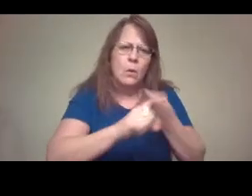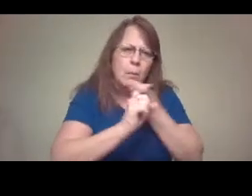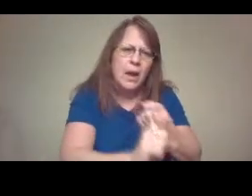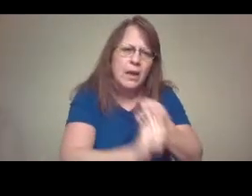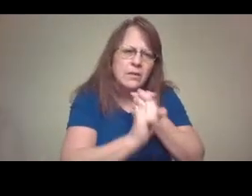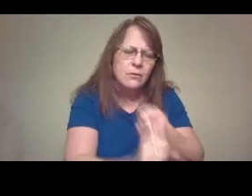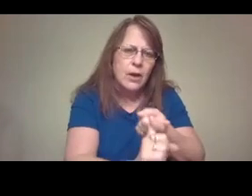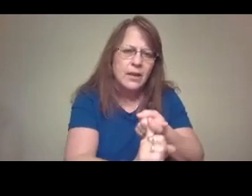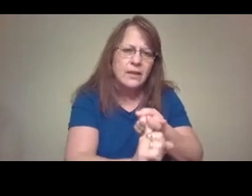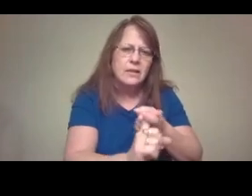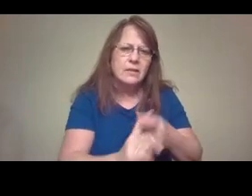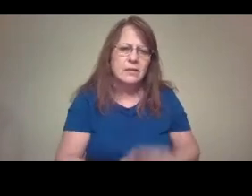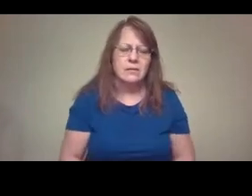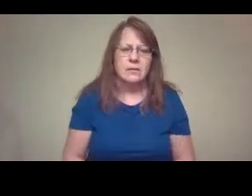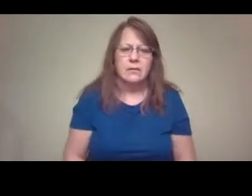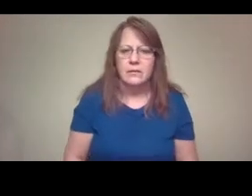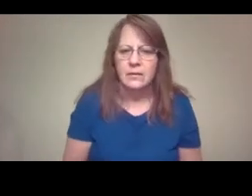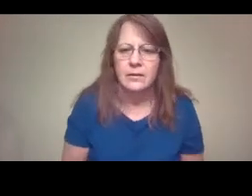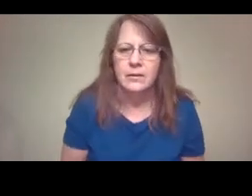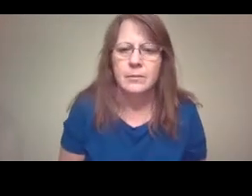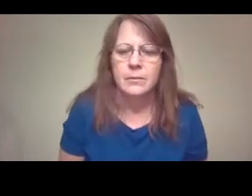Yeah, it's sad.